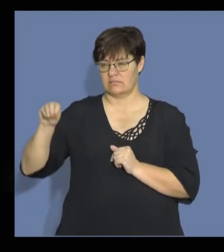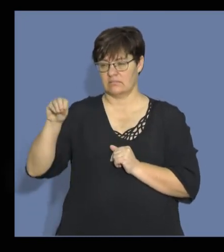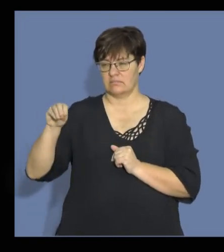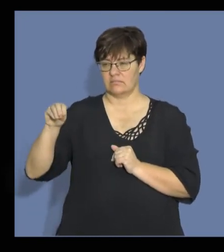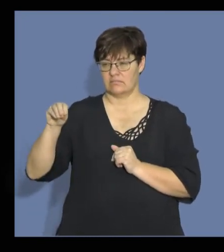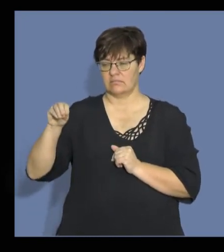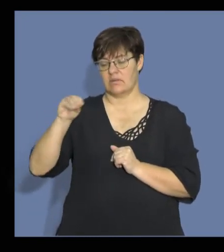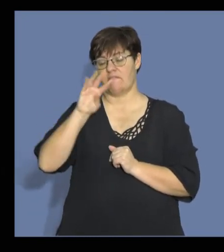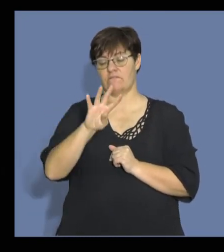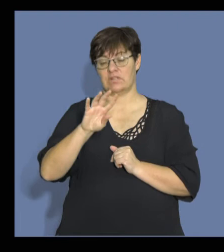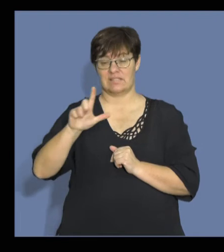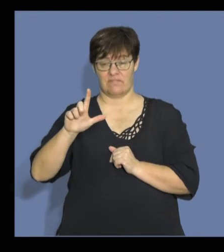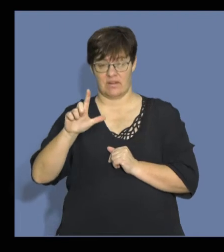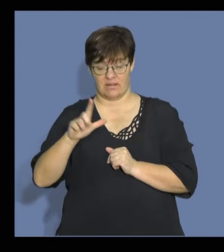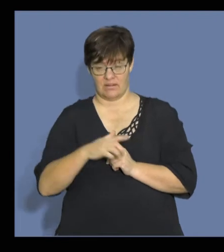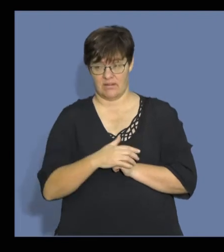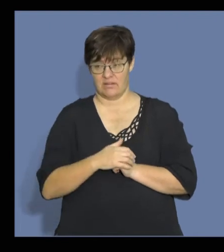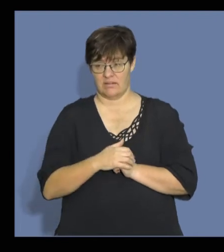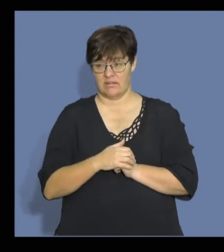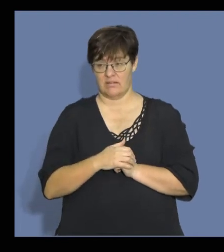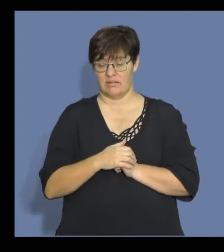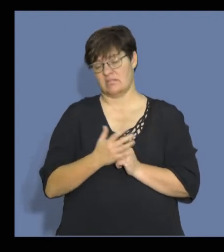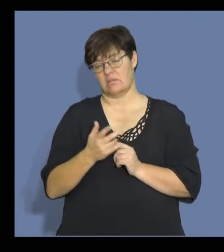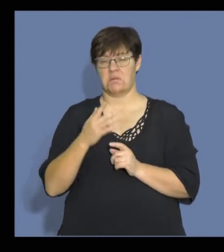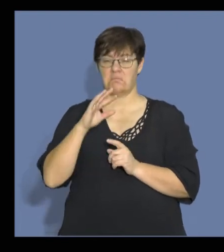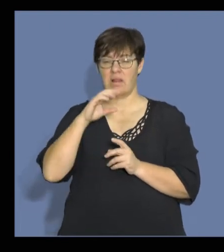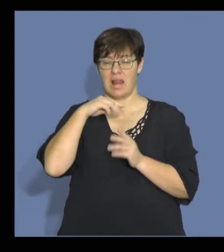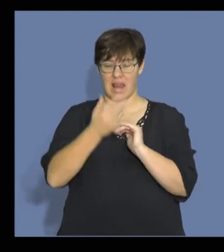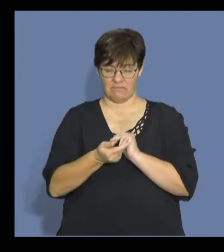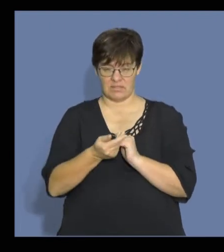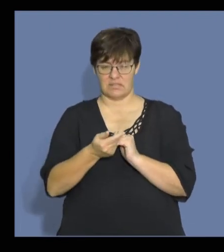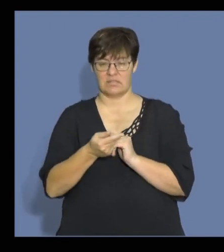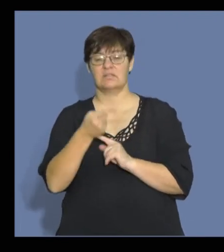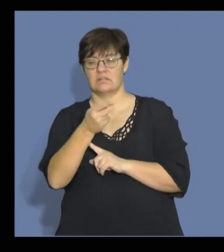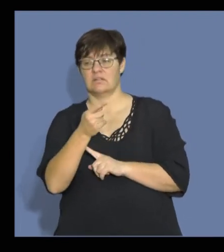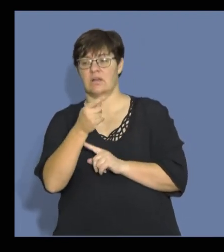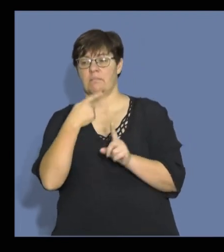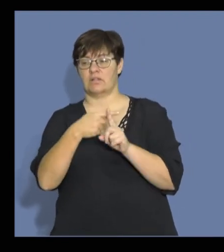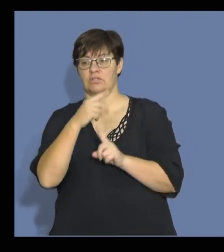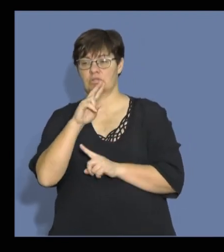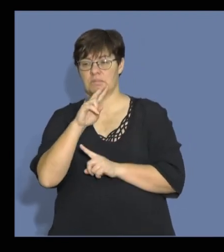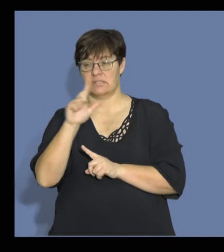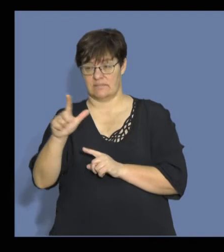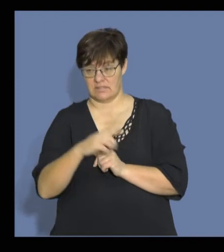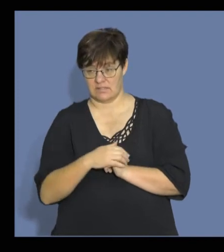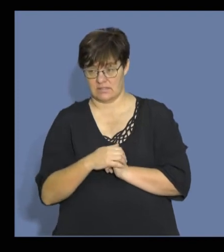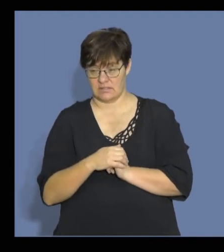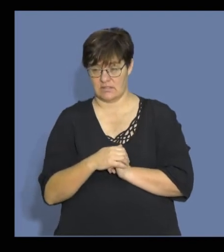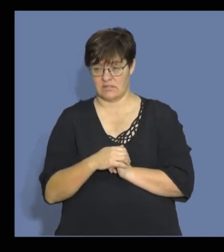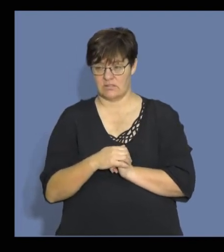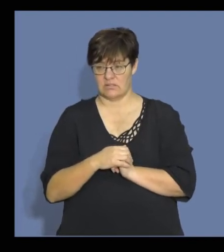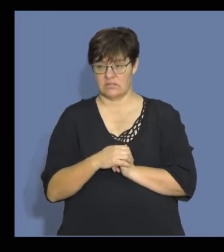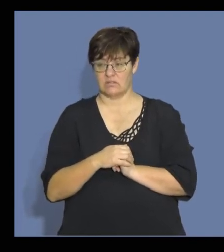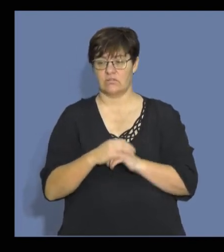25 to this side. That's going to give me 47. That's going to give me plus 27. All right, and